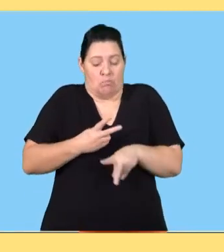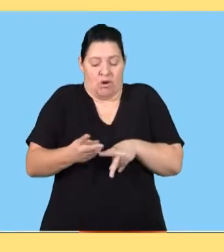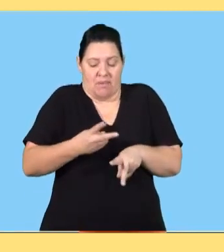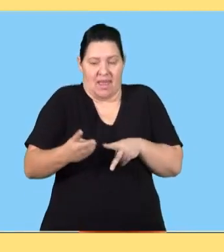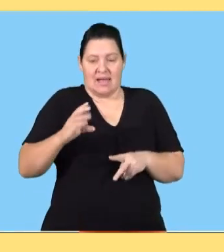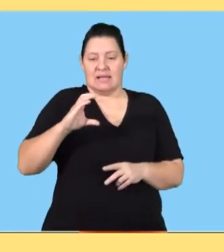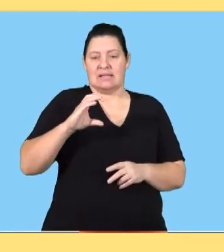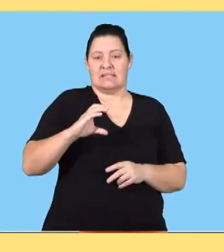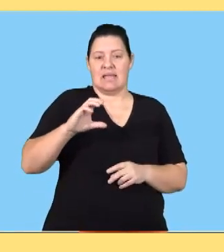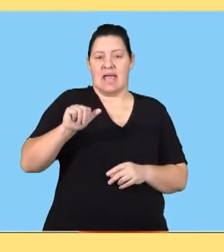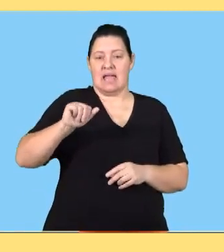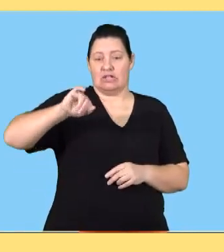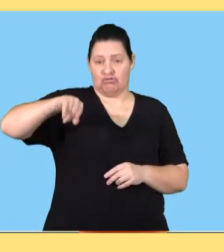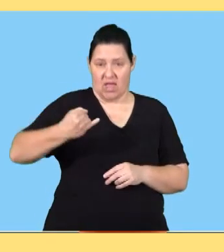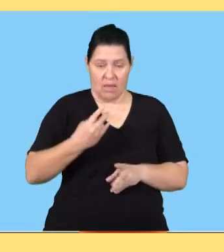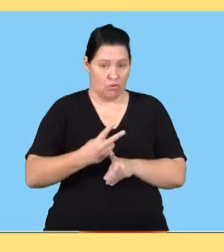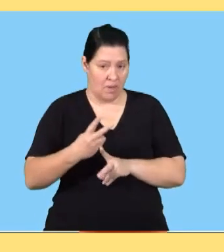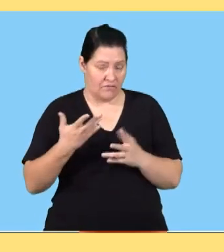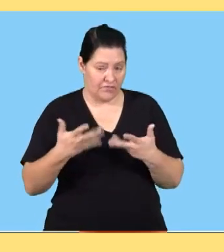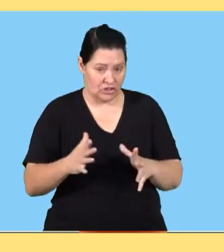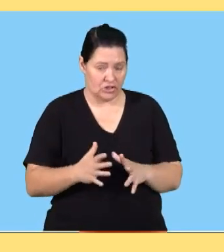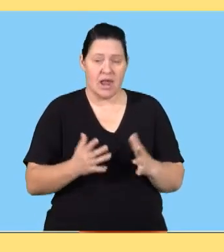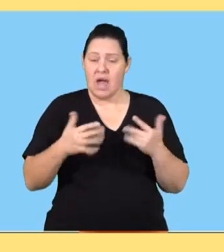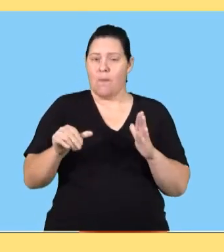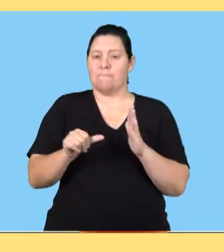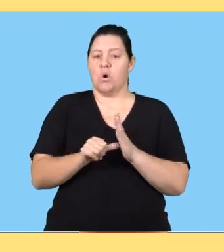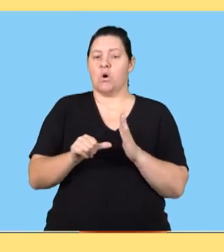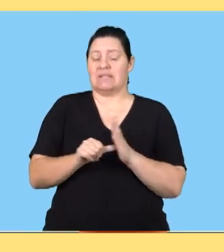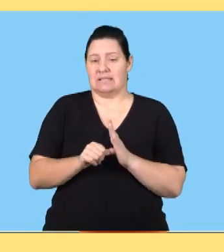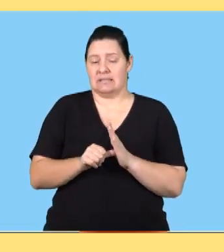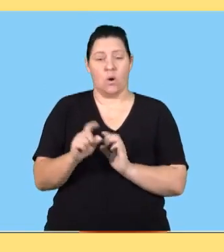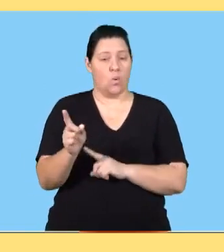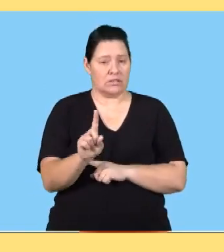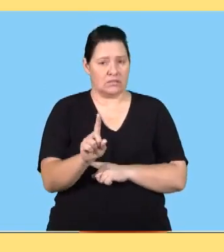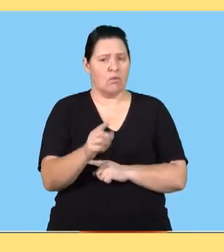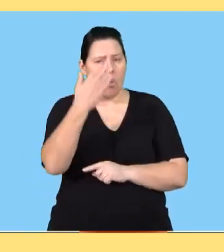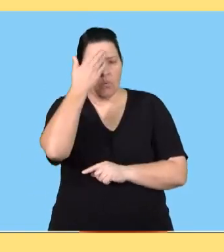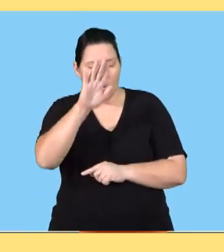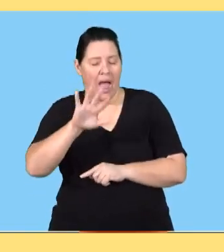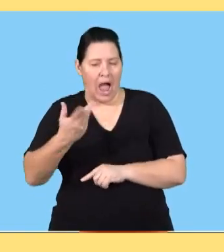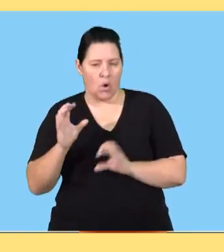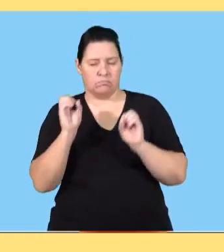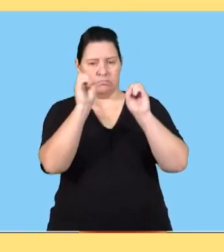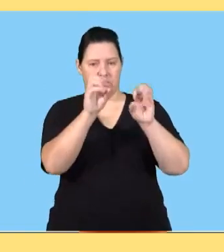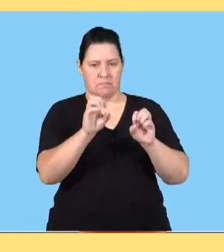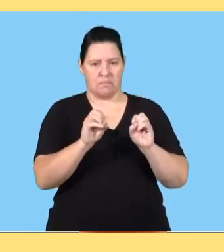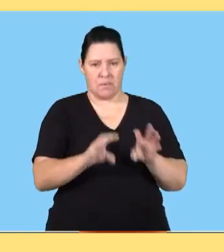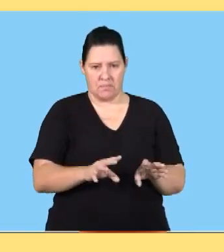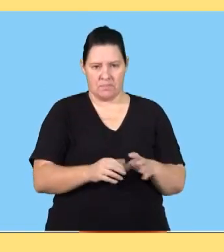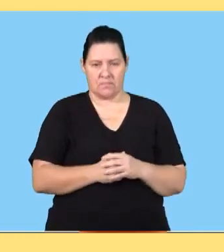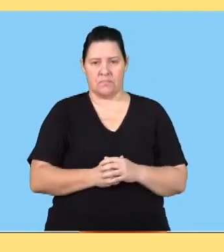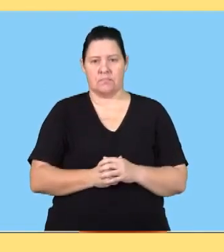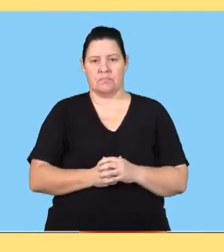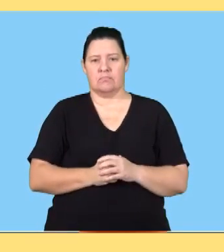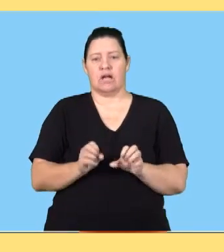we've prepared our creditors' allowances journal, it is very important, dear learners, that you now know how to post